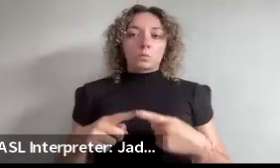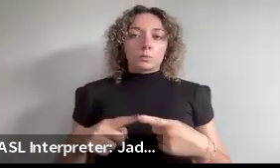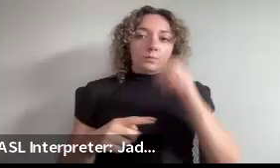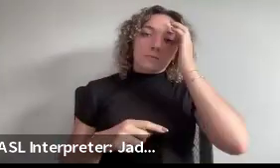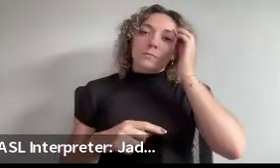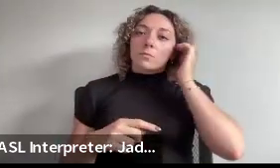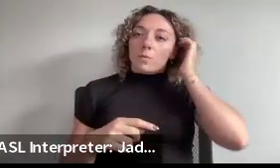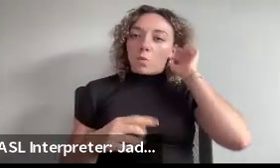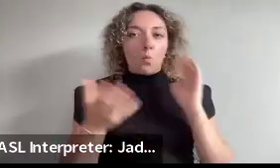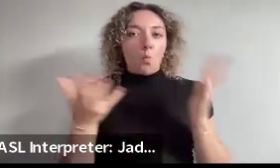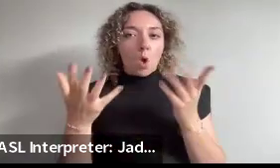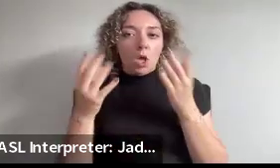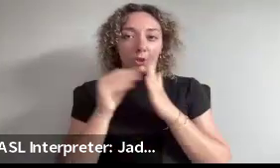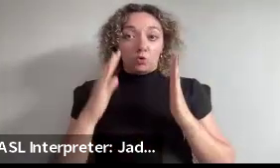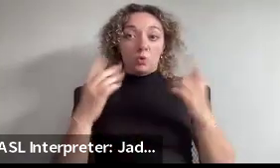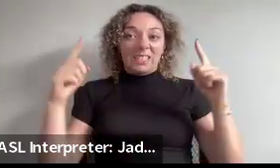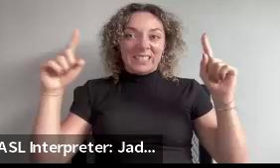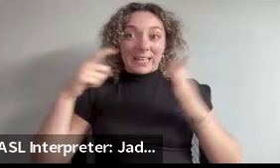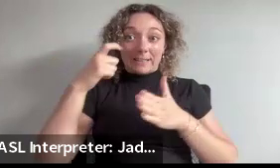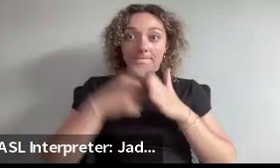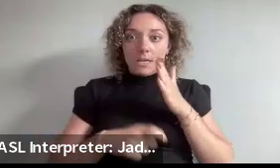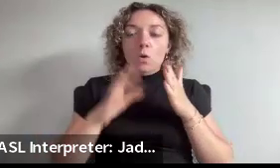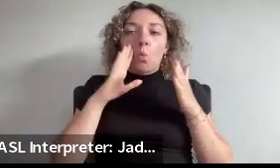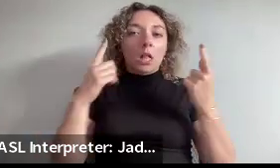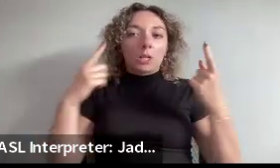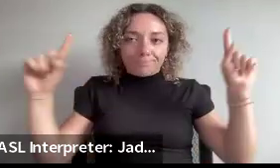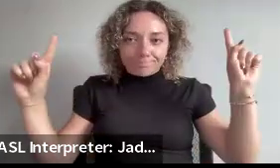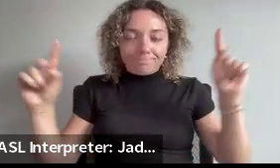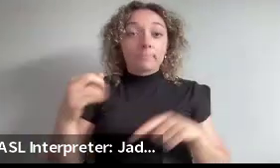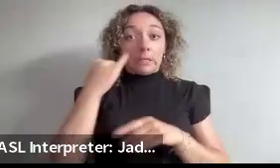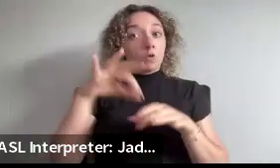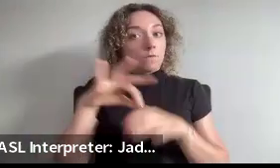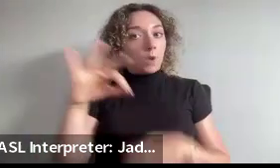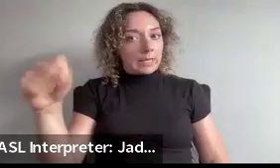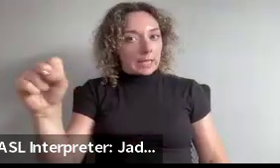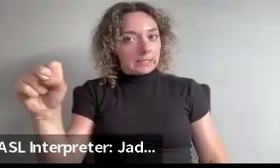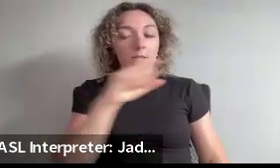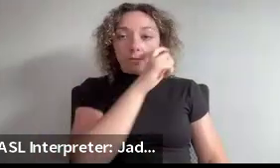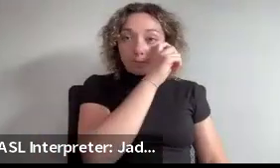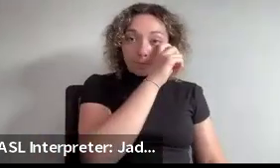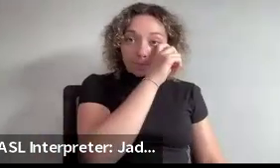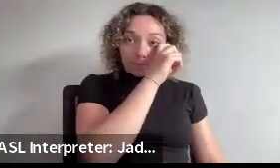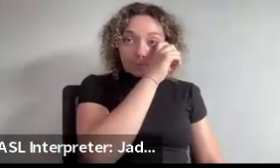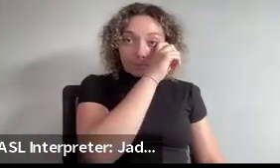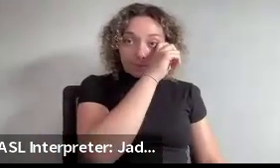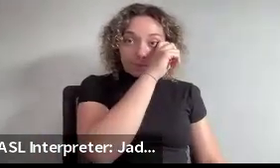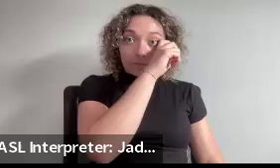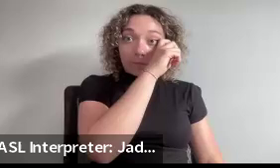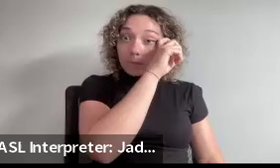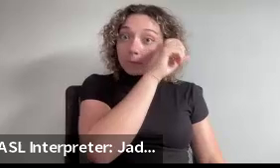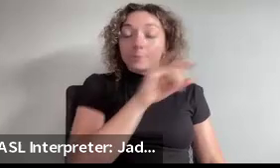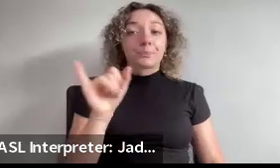what the student success fee would do should you vote yes on this. So as we